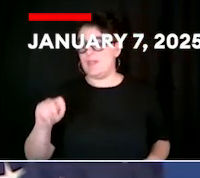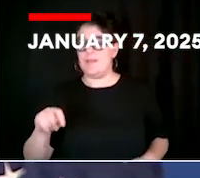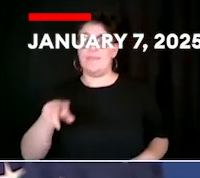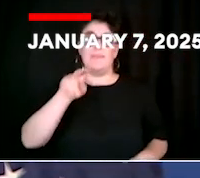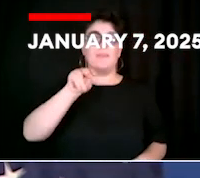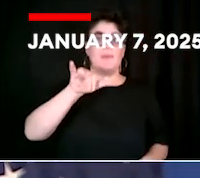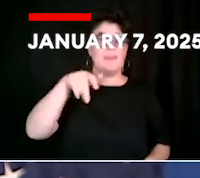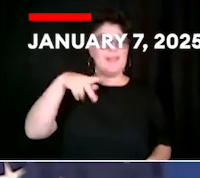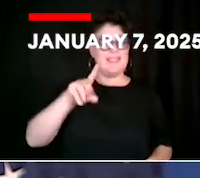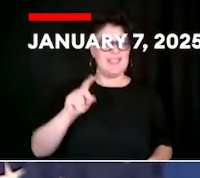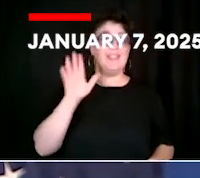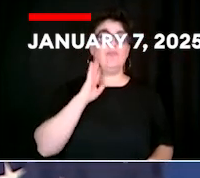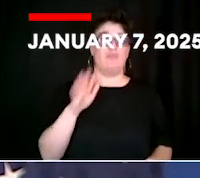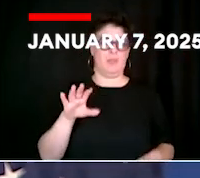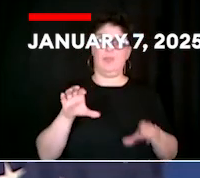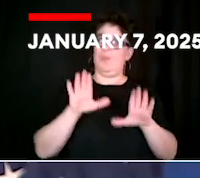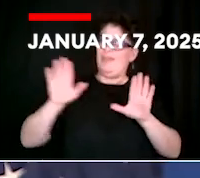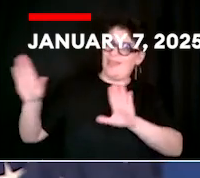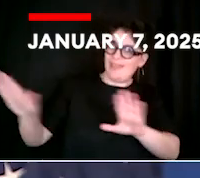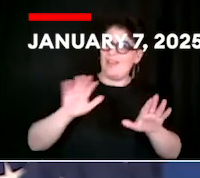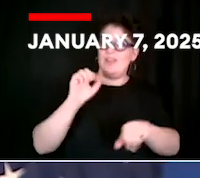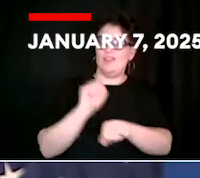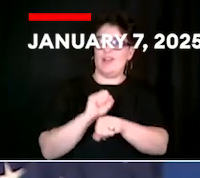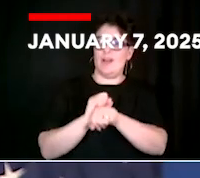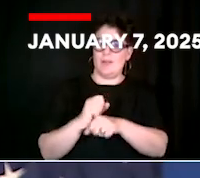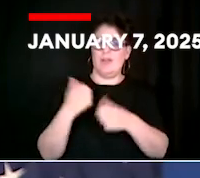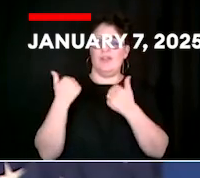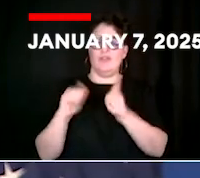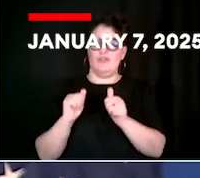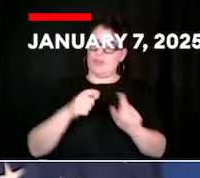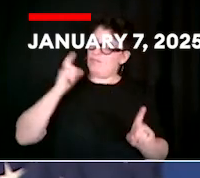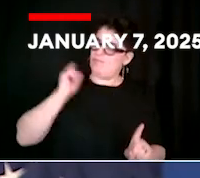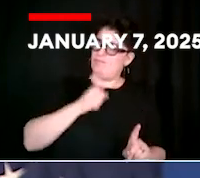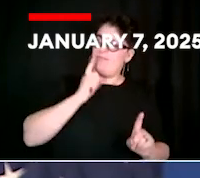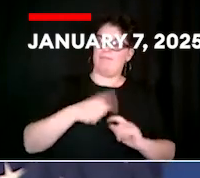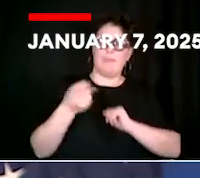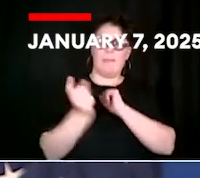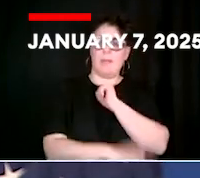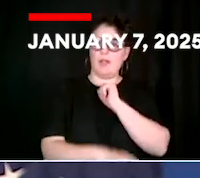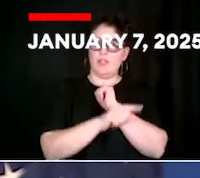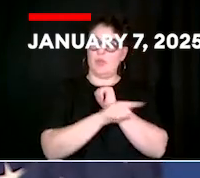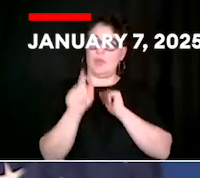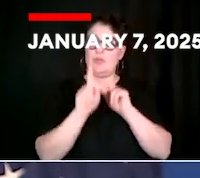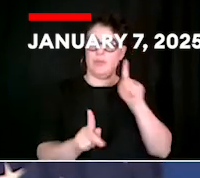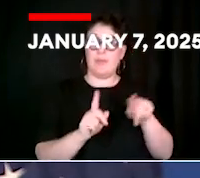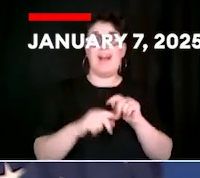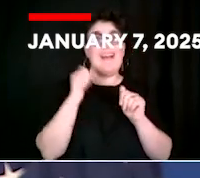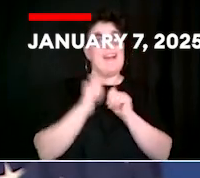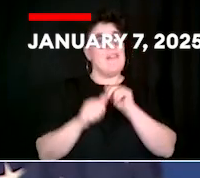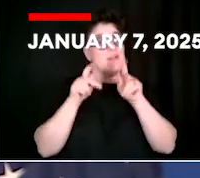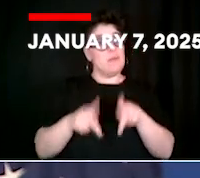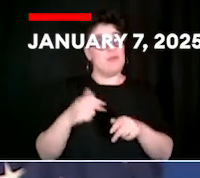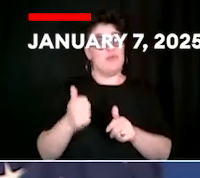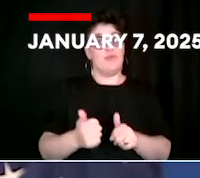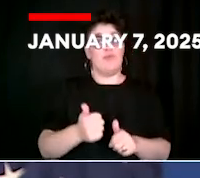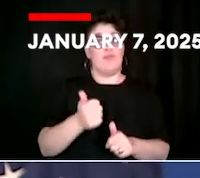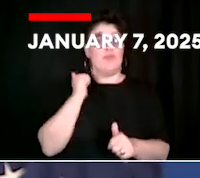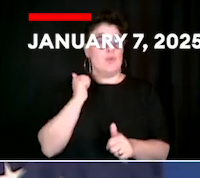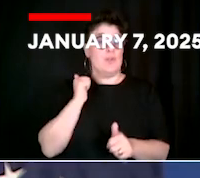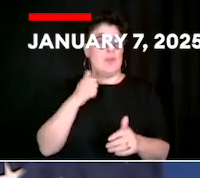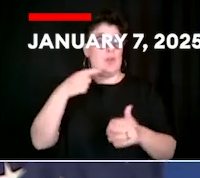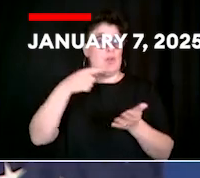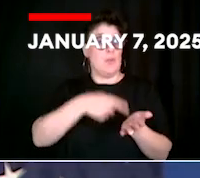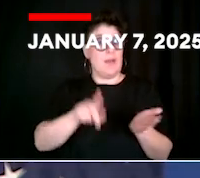to do their job to crack down on those who are enforcing. But every person who refuses to pay their toll is going to be taking it